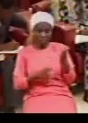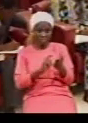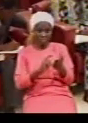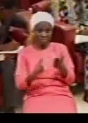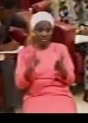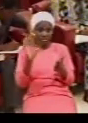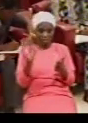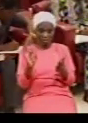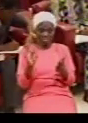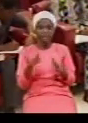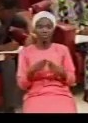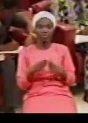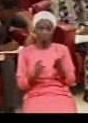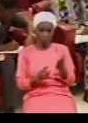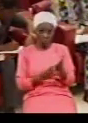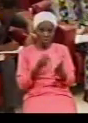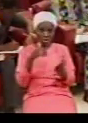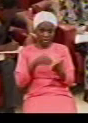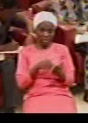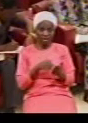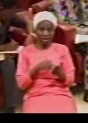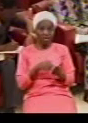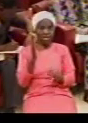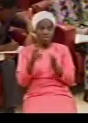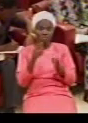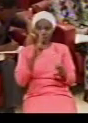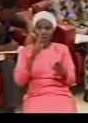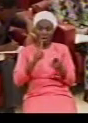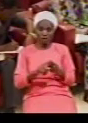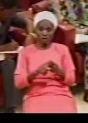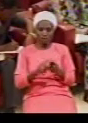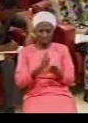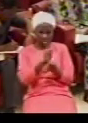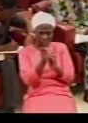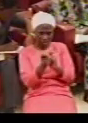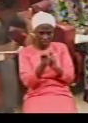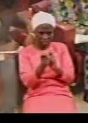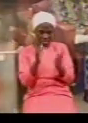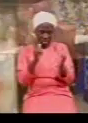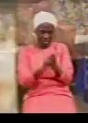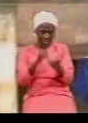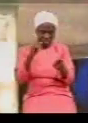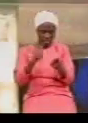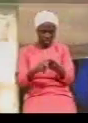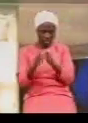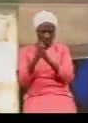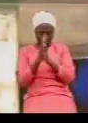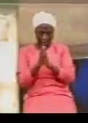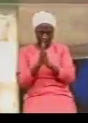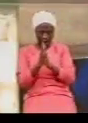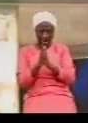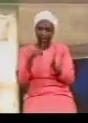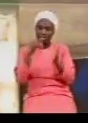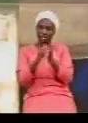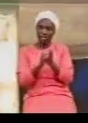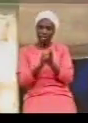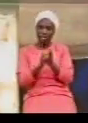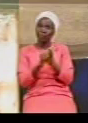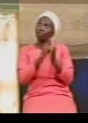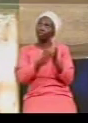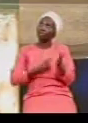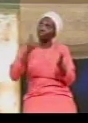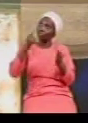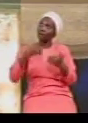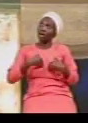9, once again, if you were to turn that to prayer, Lord, you have commanded